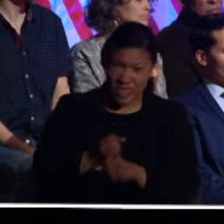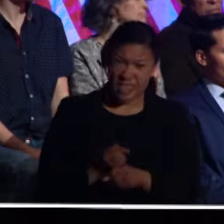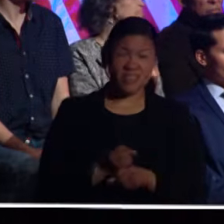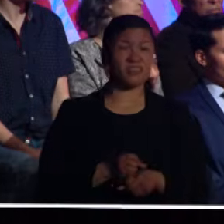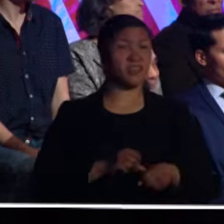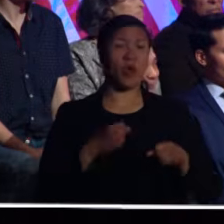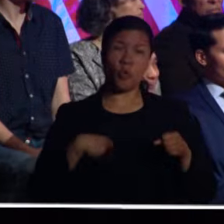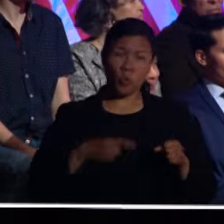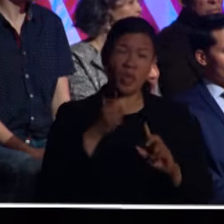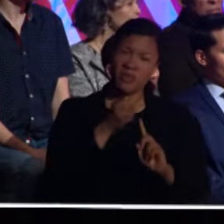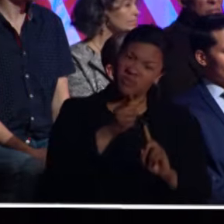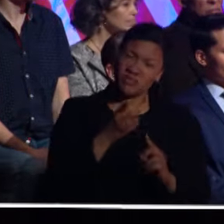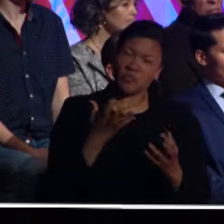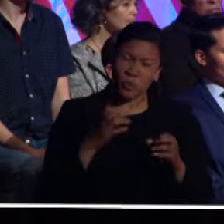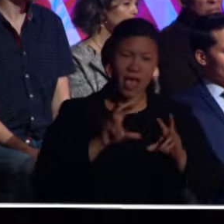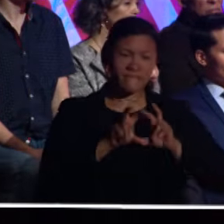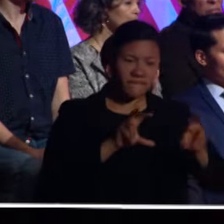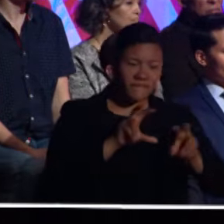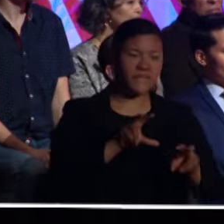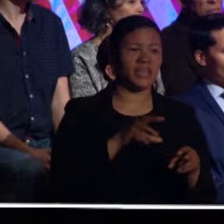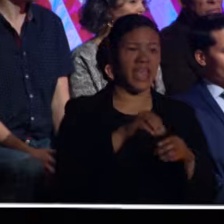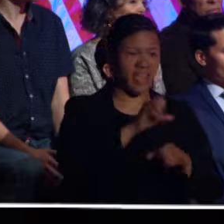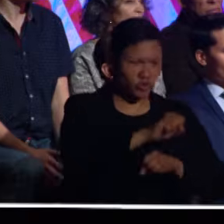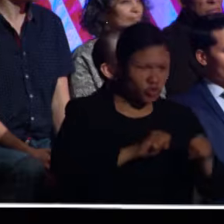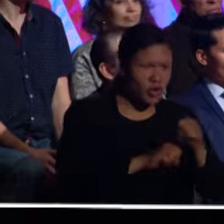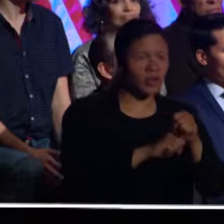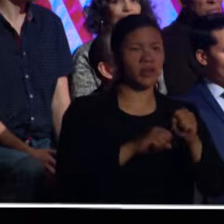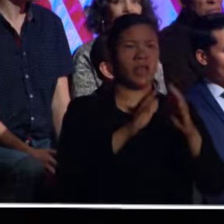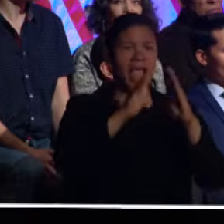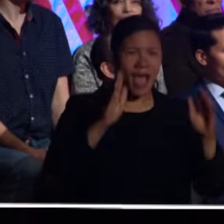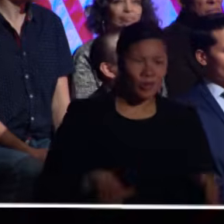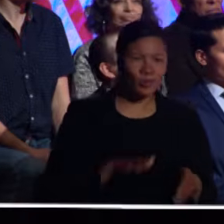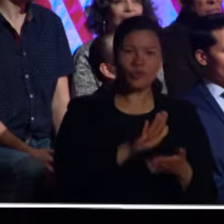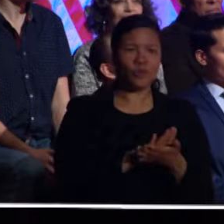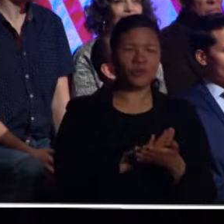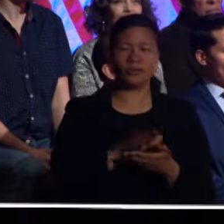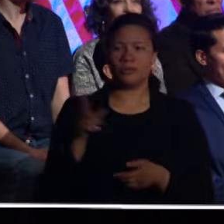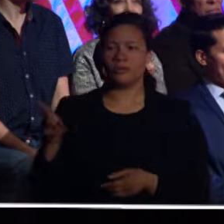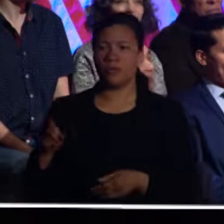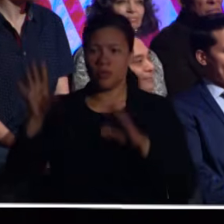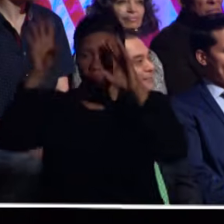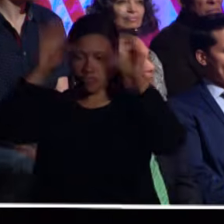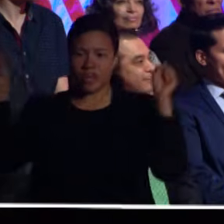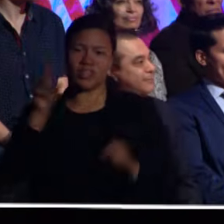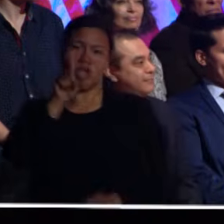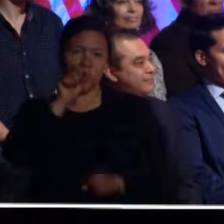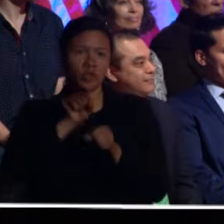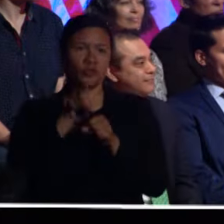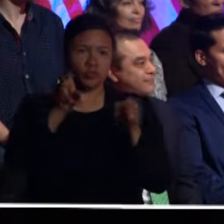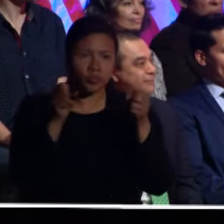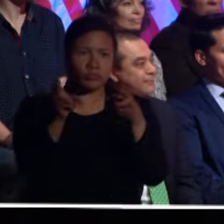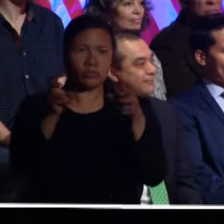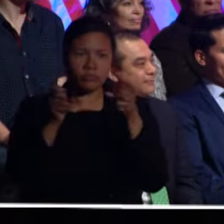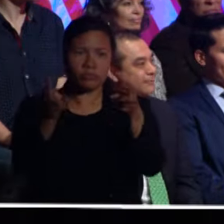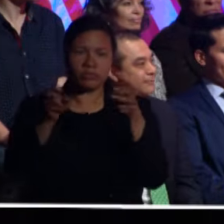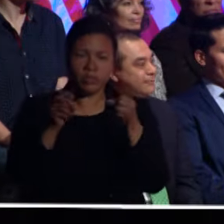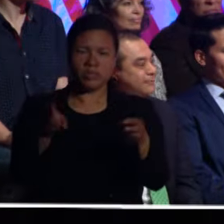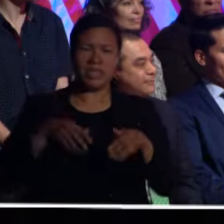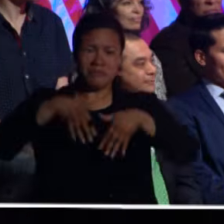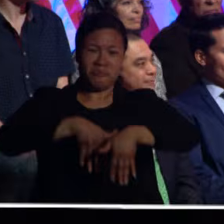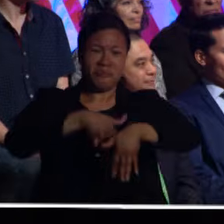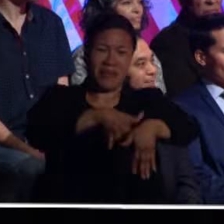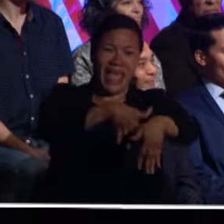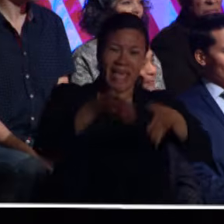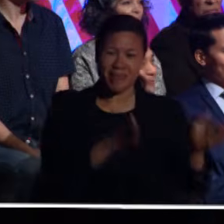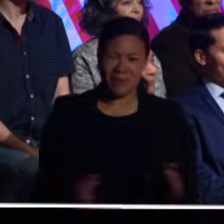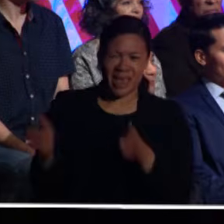infrastructure, housing, and schools, we've gotten tweets, parade plans, and shutdowns.